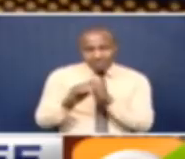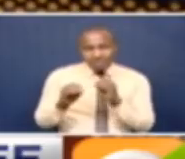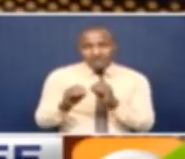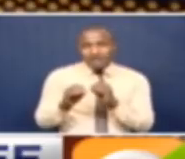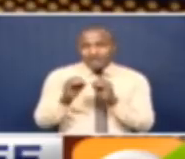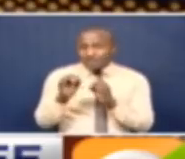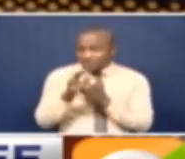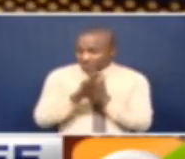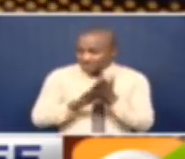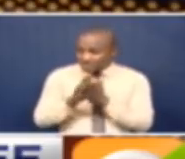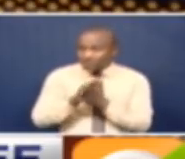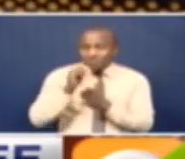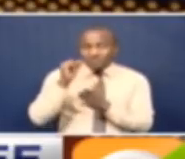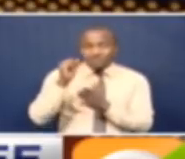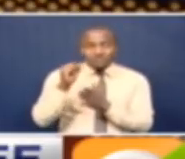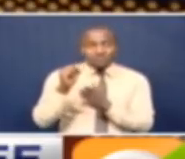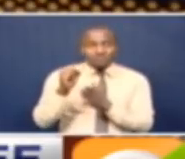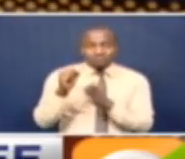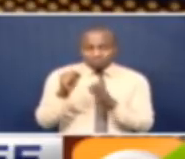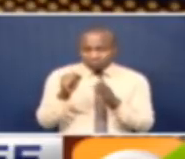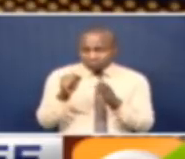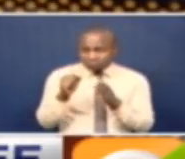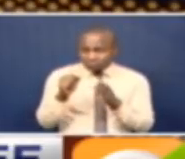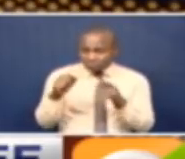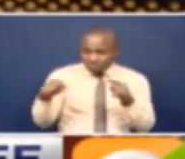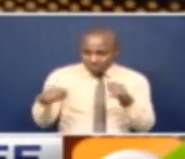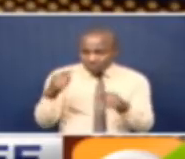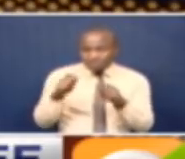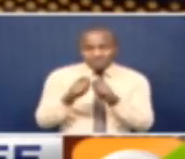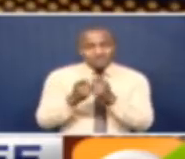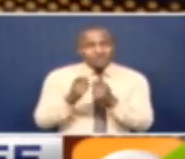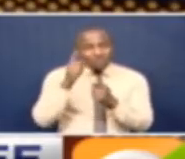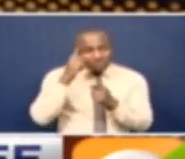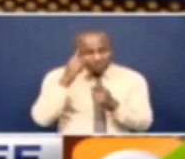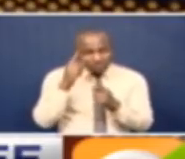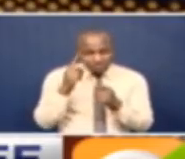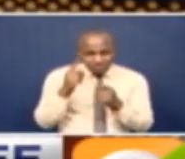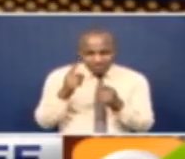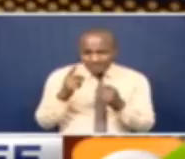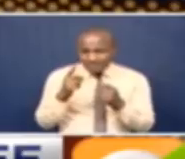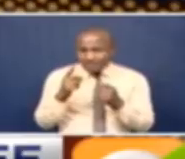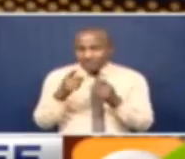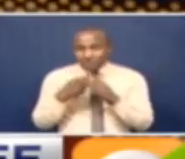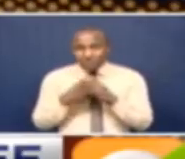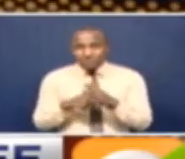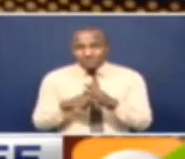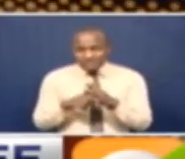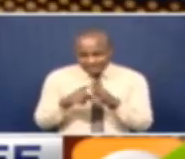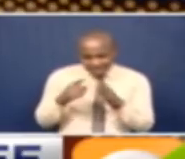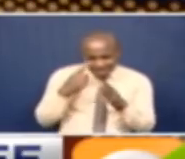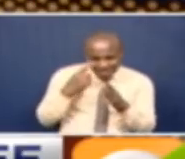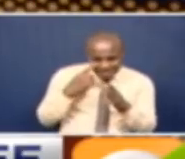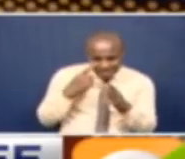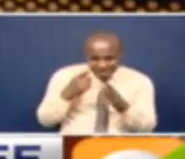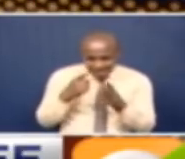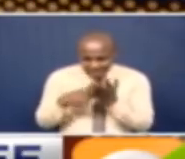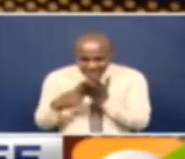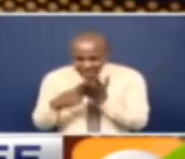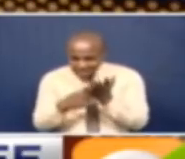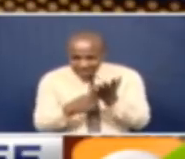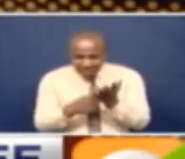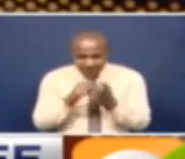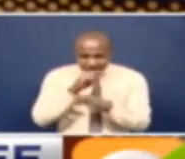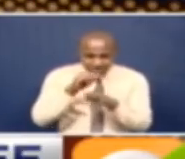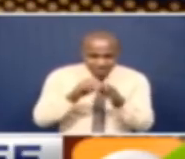competition remains ethnic, you don't have to meander. You don't start fighting the ethnic groups. You start to meander a discourse for national